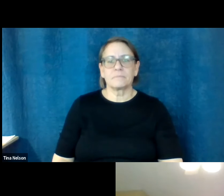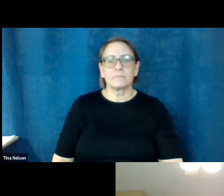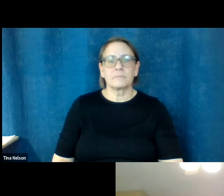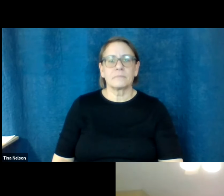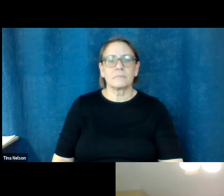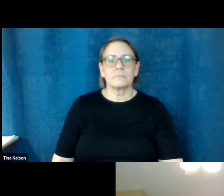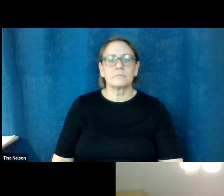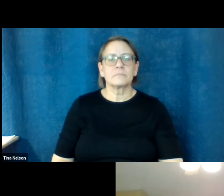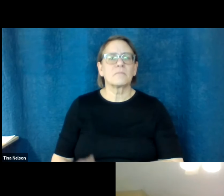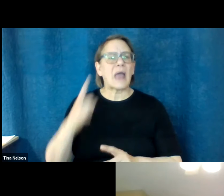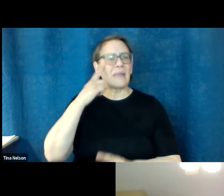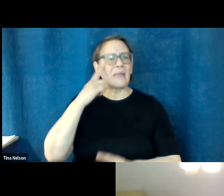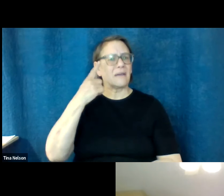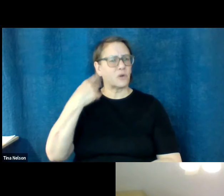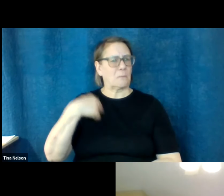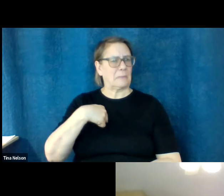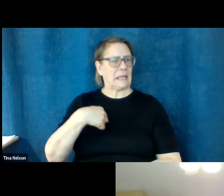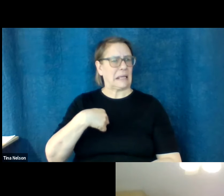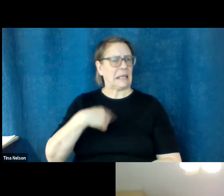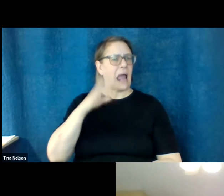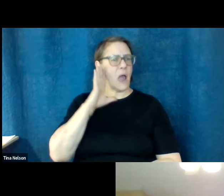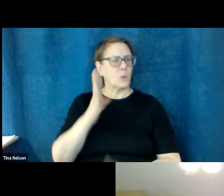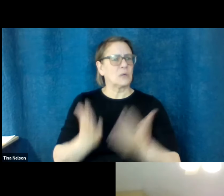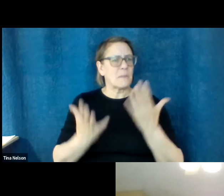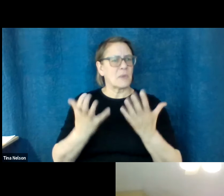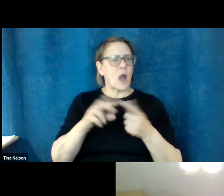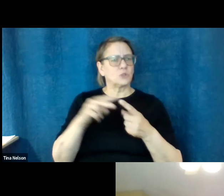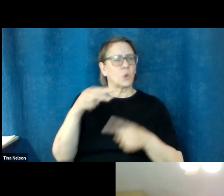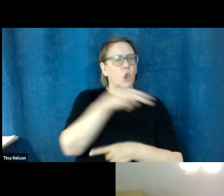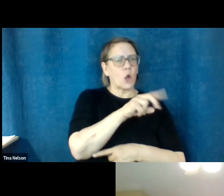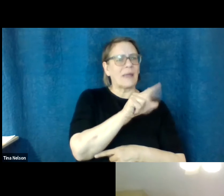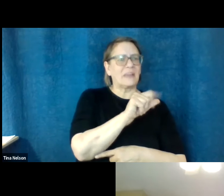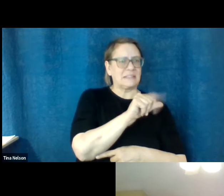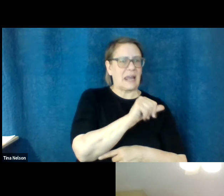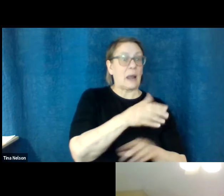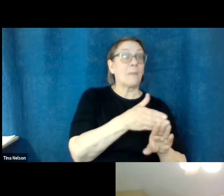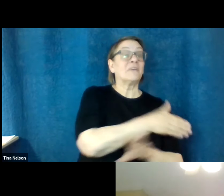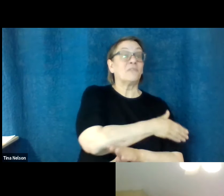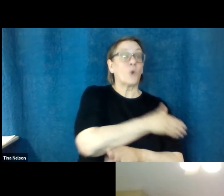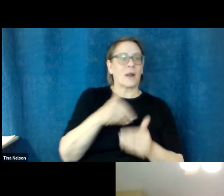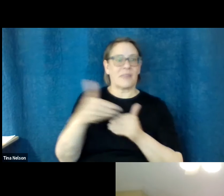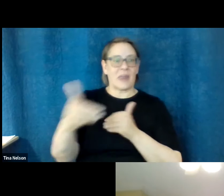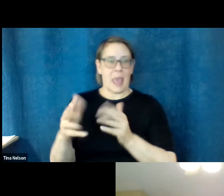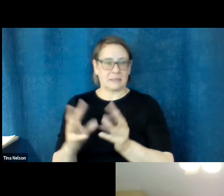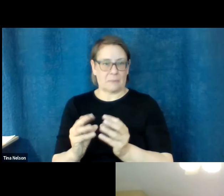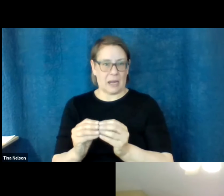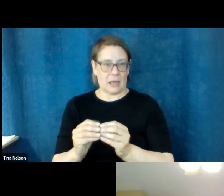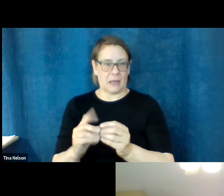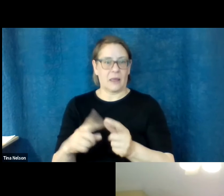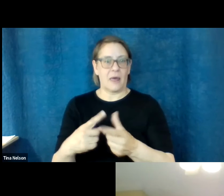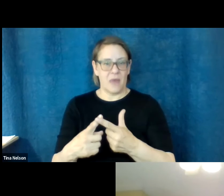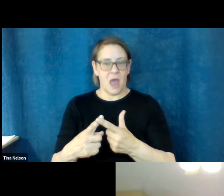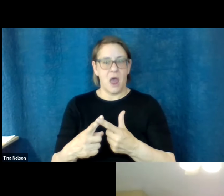I think for me, I would probably want to look at the data before the meeting and then we can all